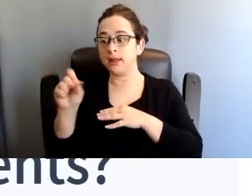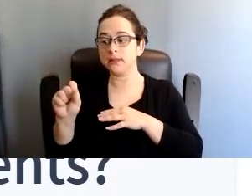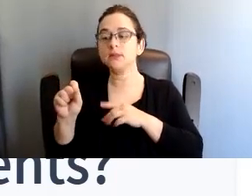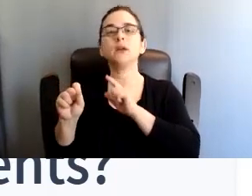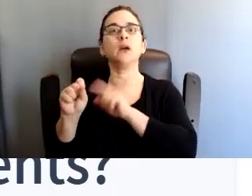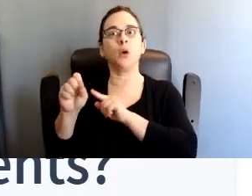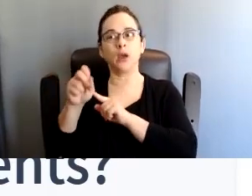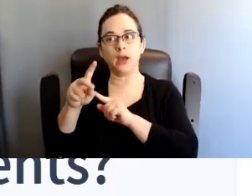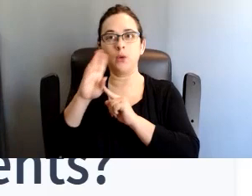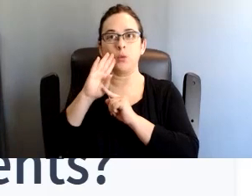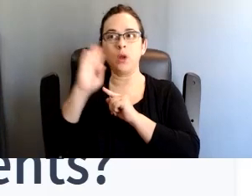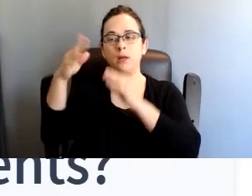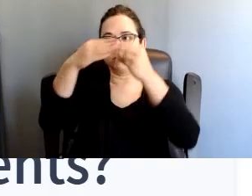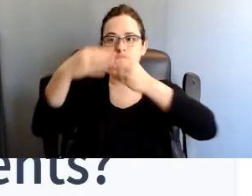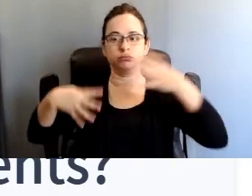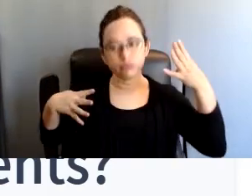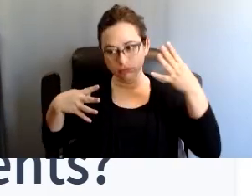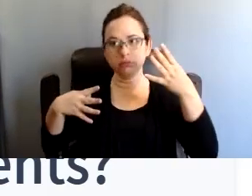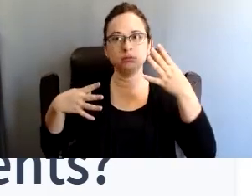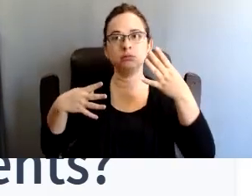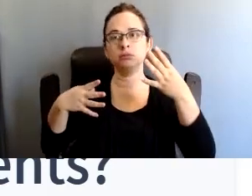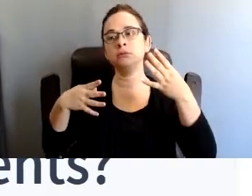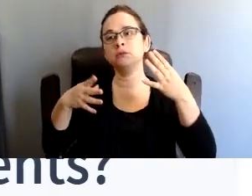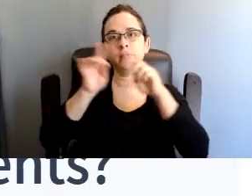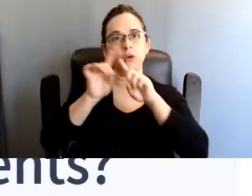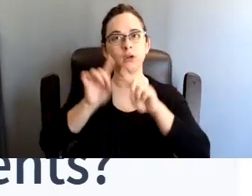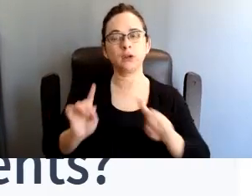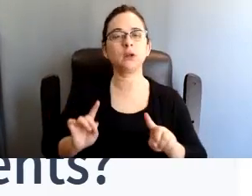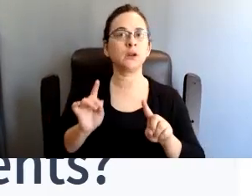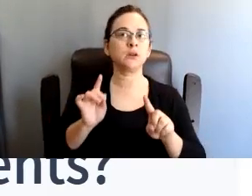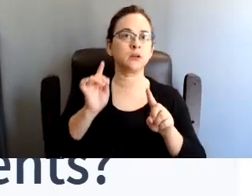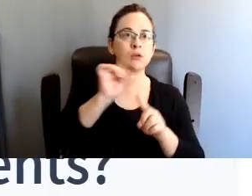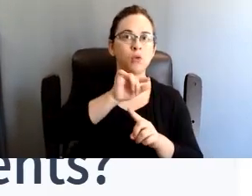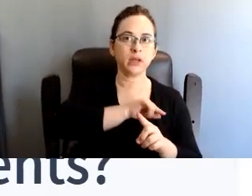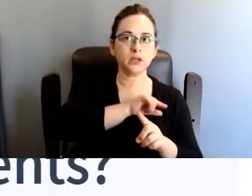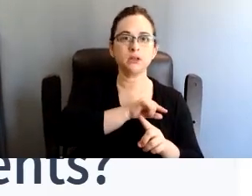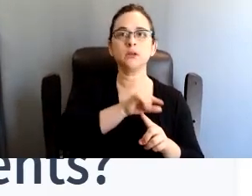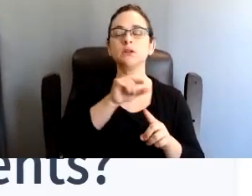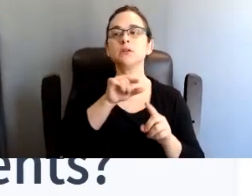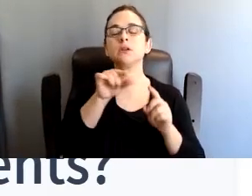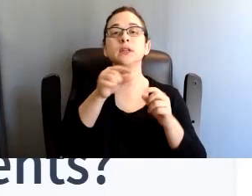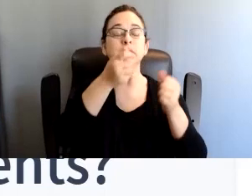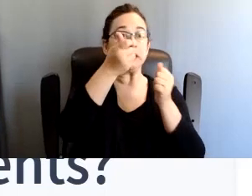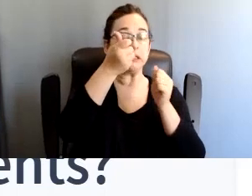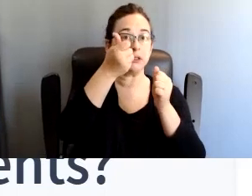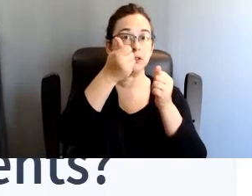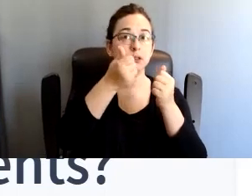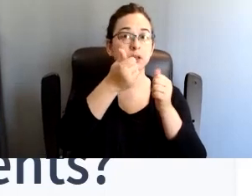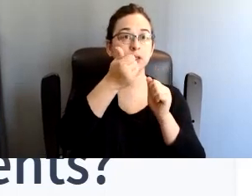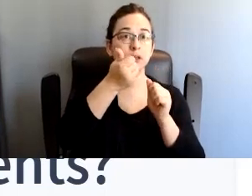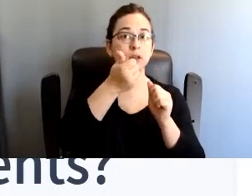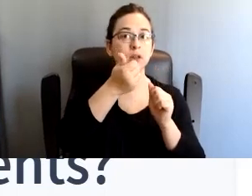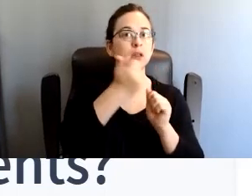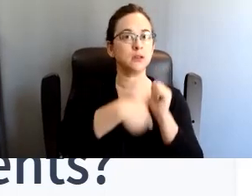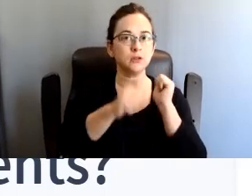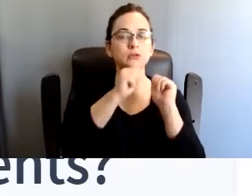they qualify. And Trio SSS gets an email. So someone says, hey, let me go reach out to